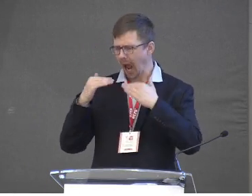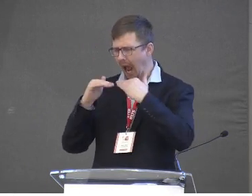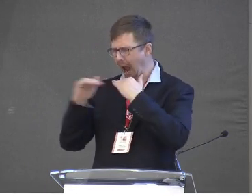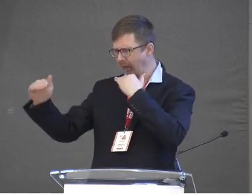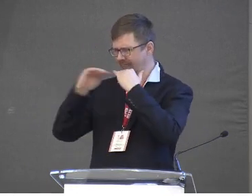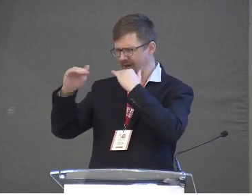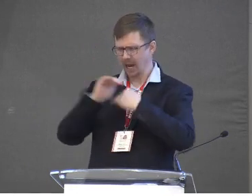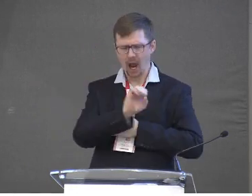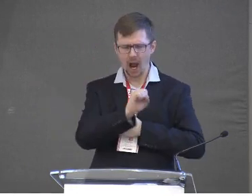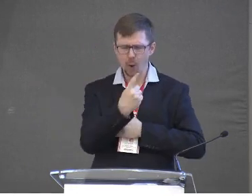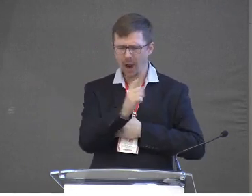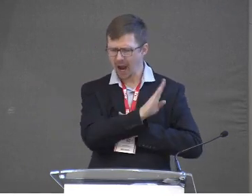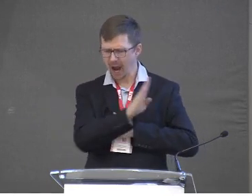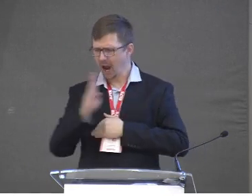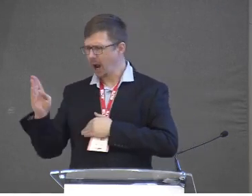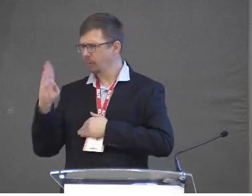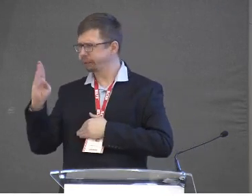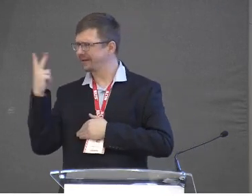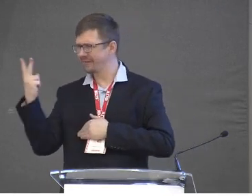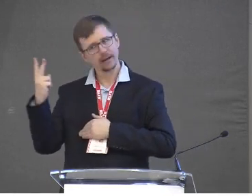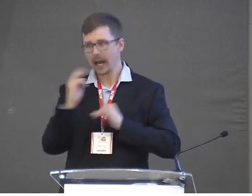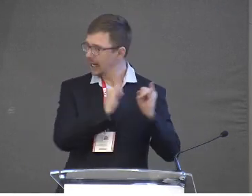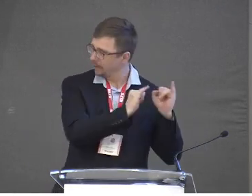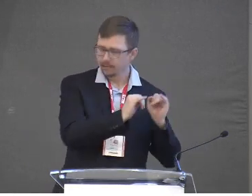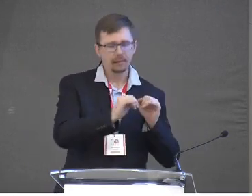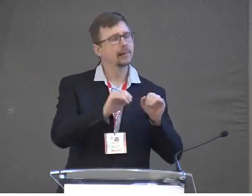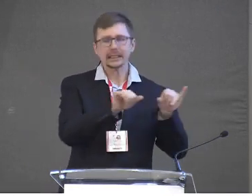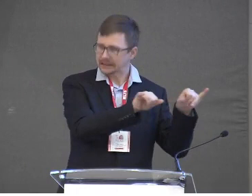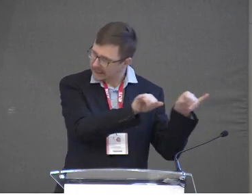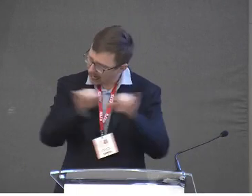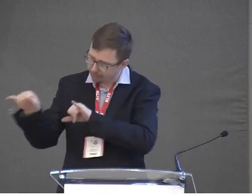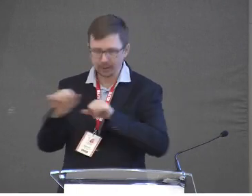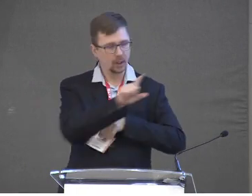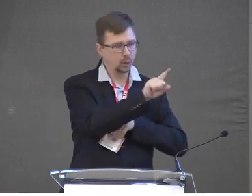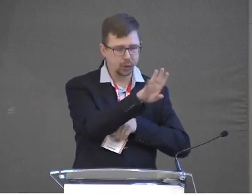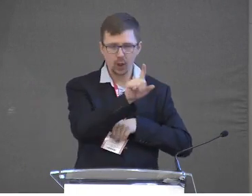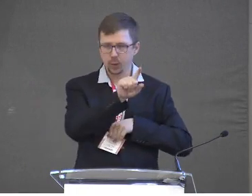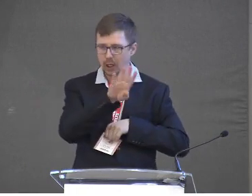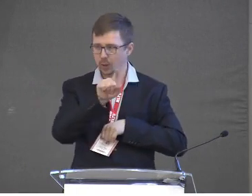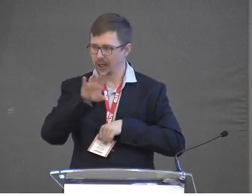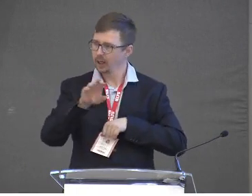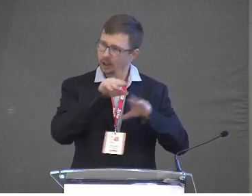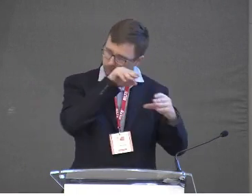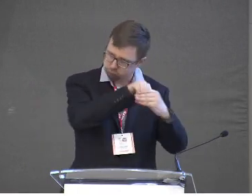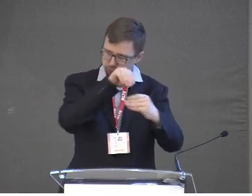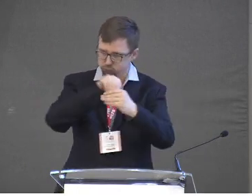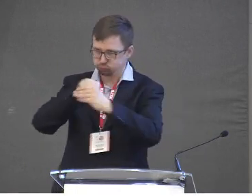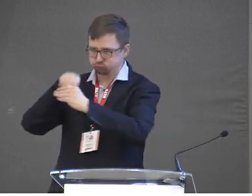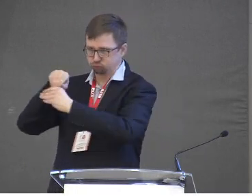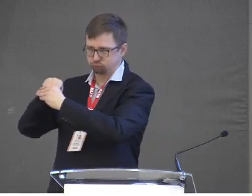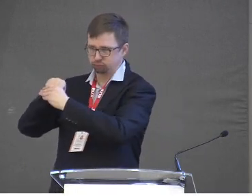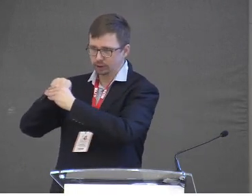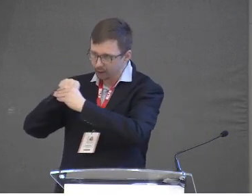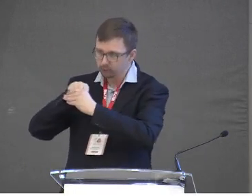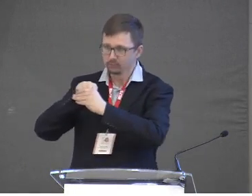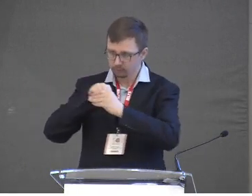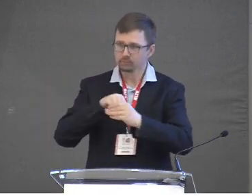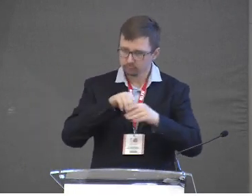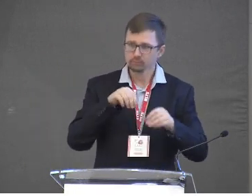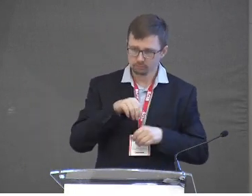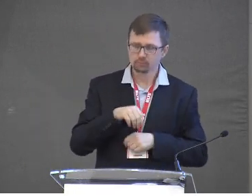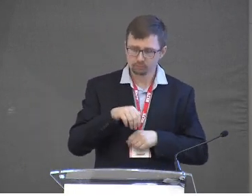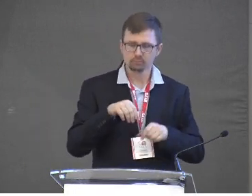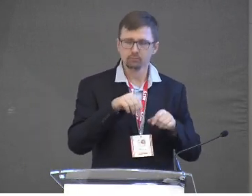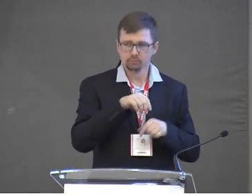And these 14 themes have all been translated